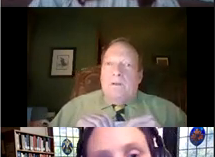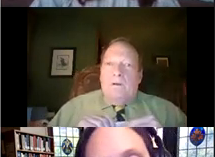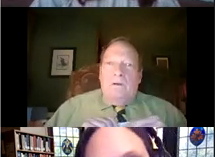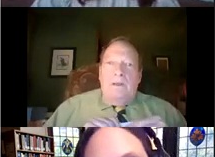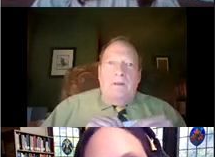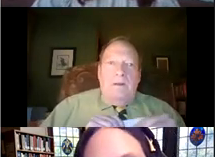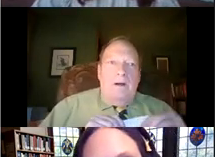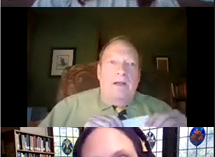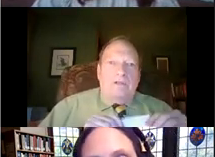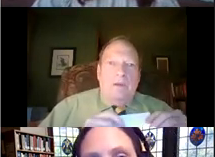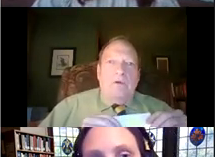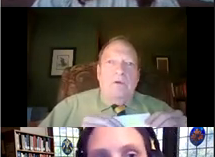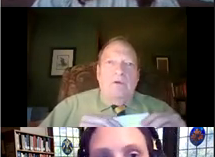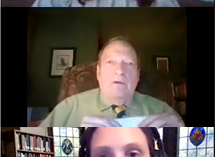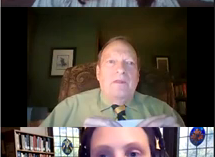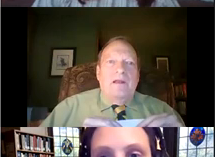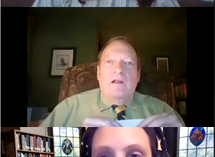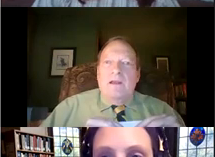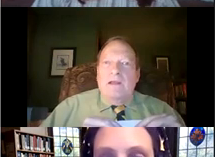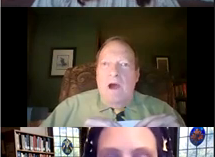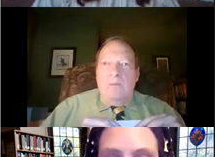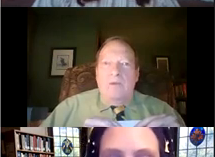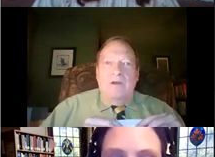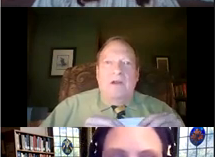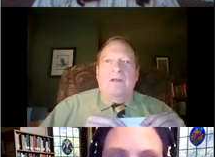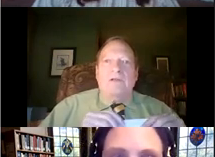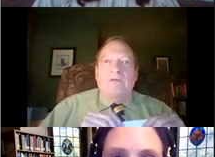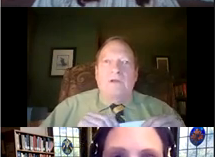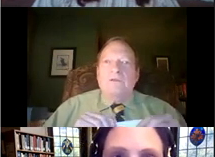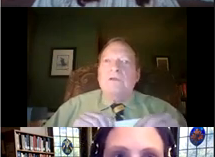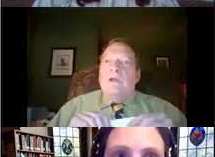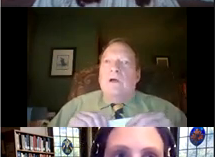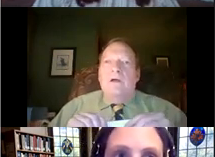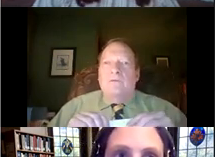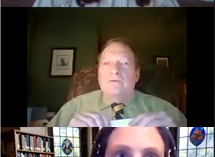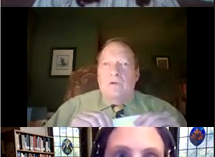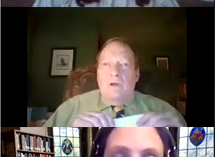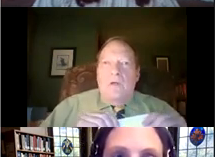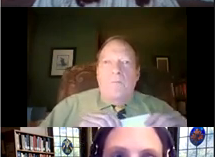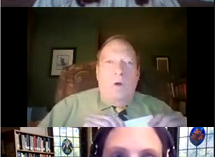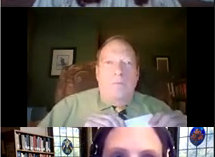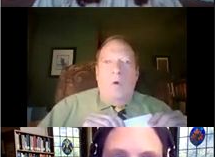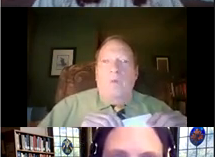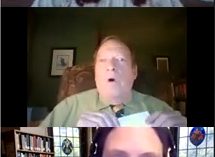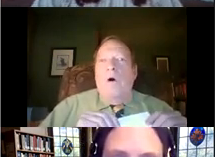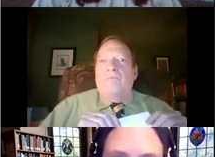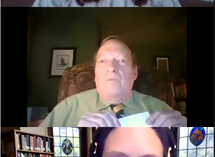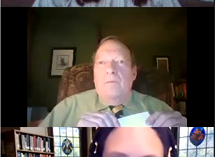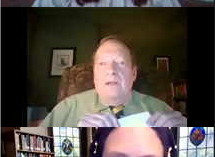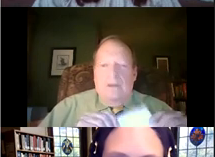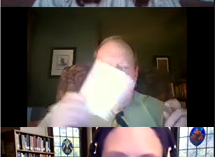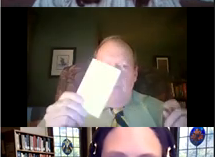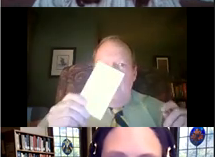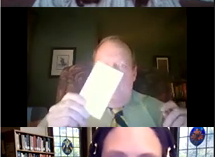But clearly, especially in the declining economy of the 1970s, there was a more and more of a call